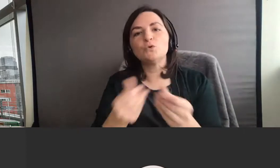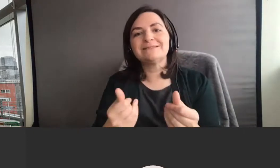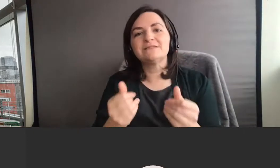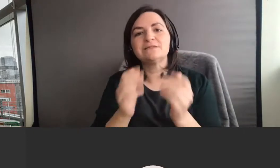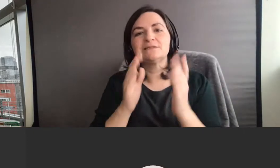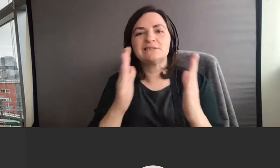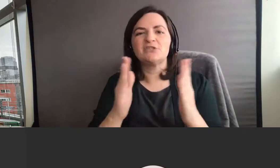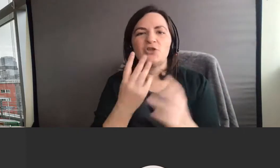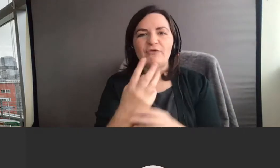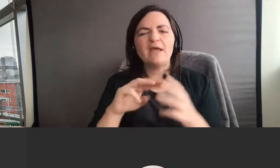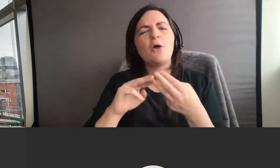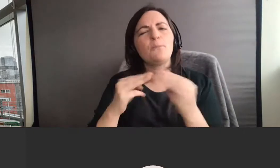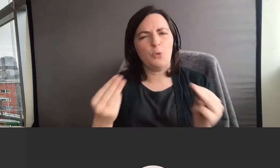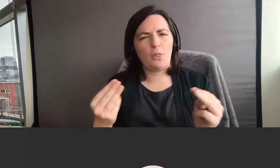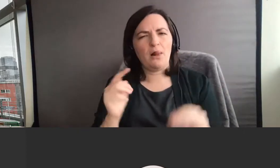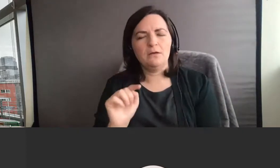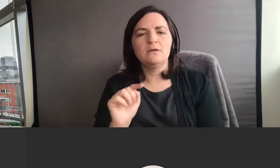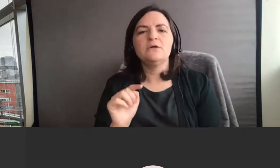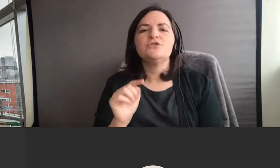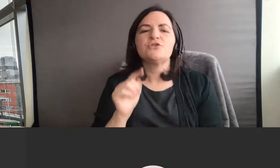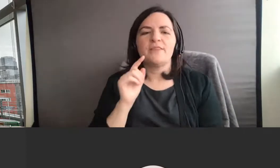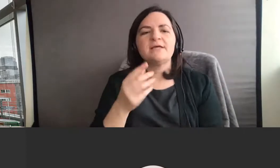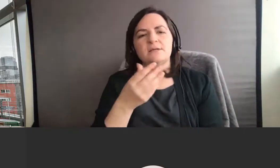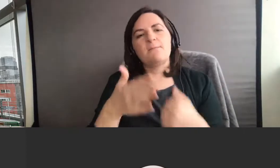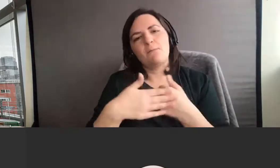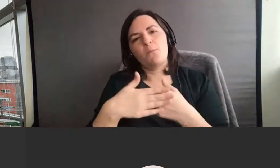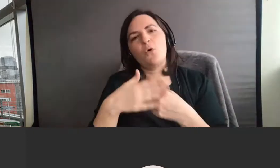through Moodle.